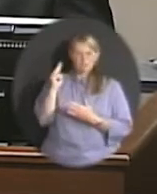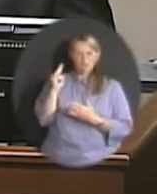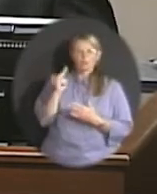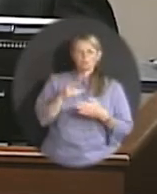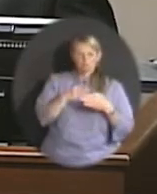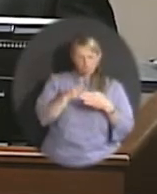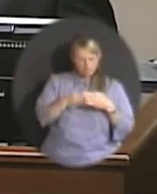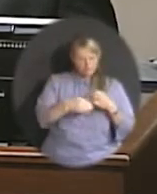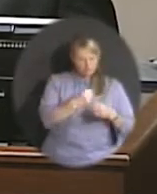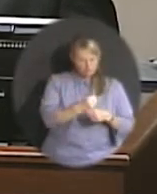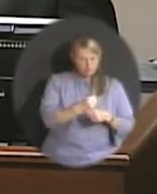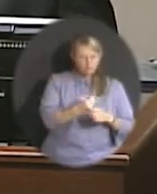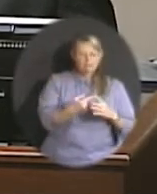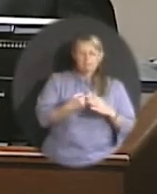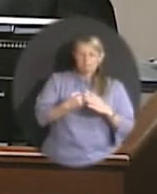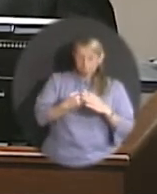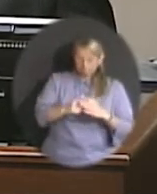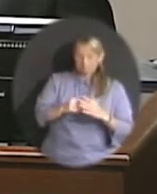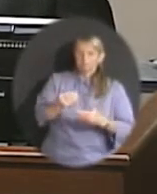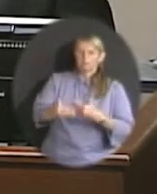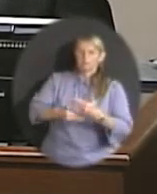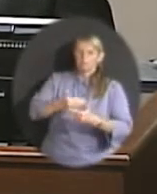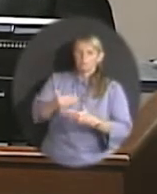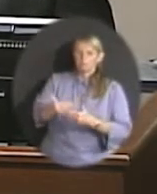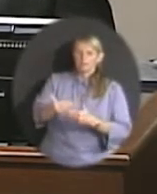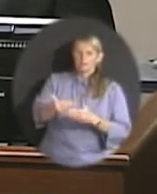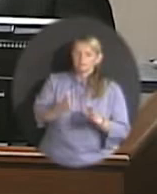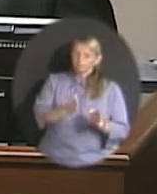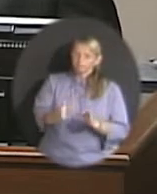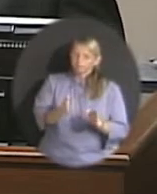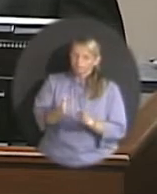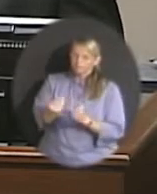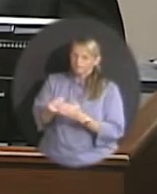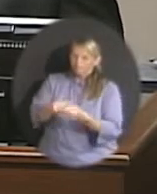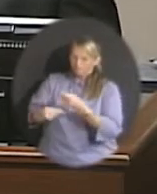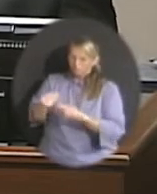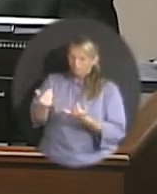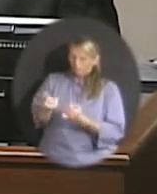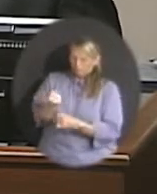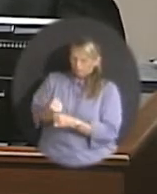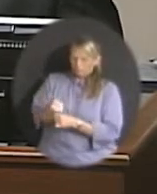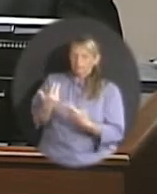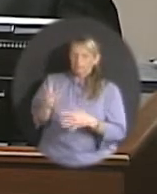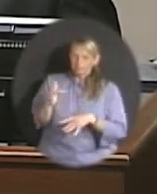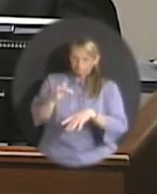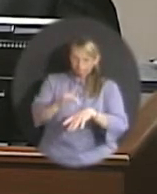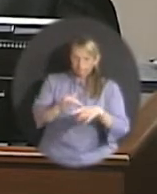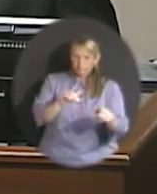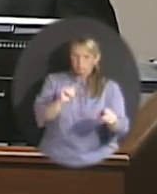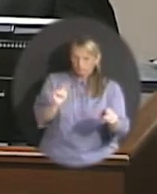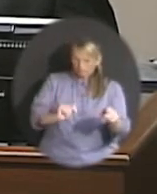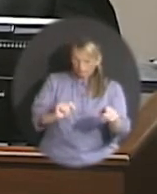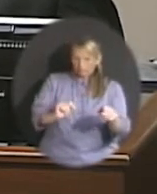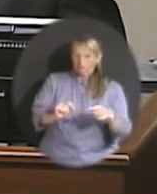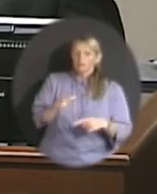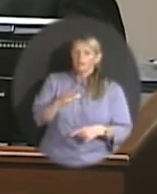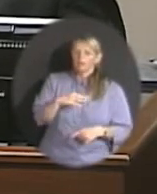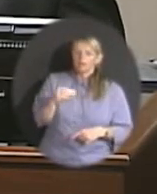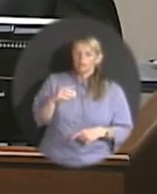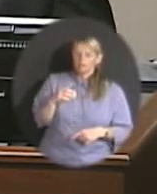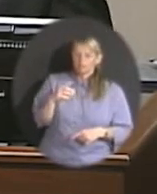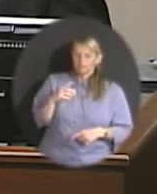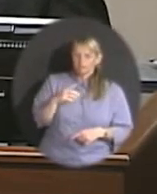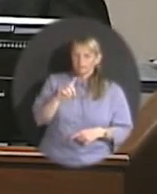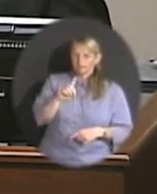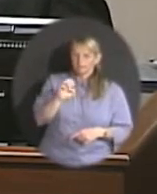year, began the process of preparing our budget. I've been to Topeka, had the deputy's office